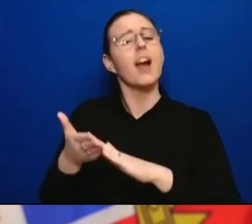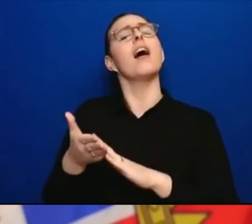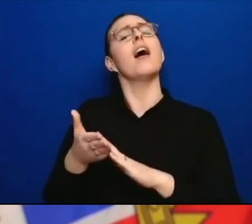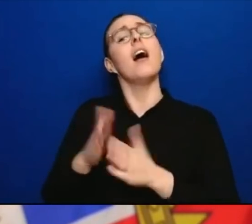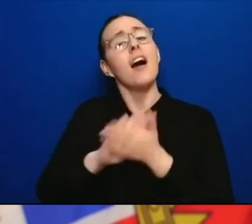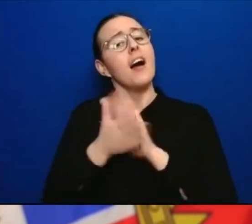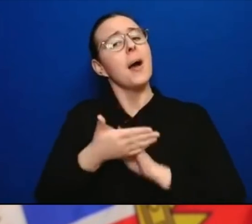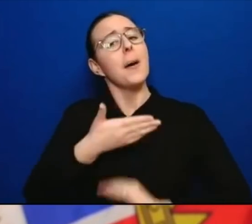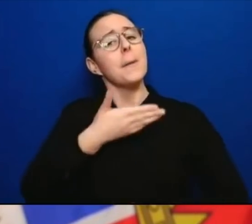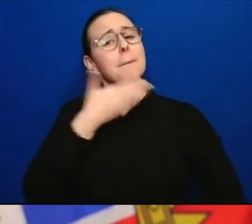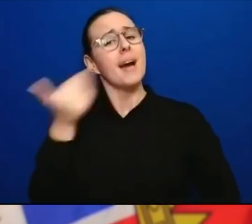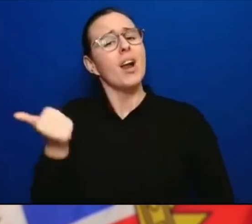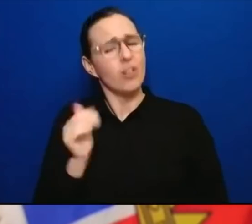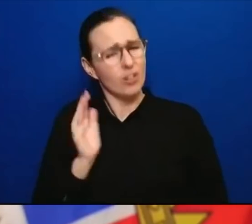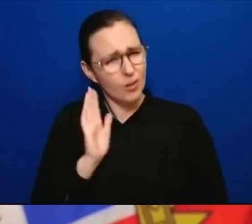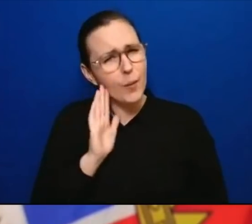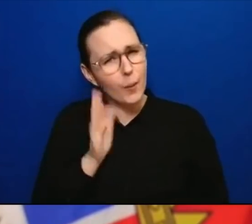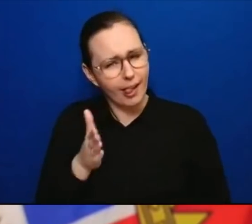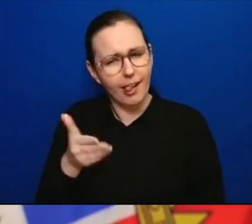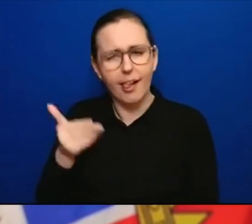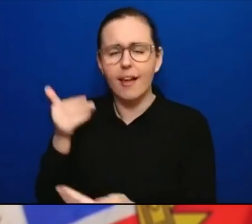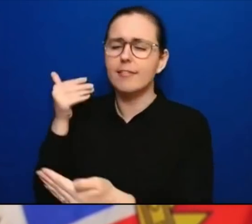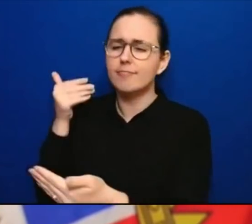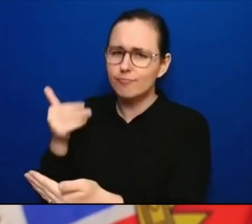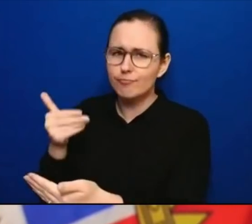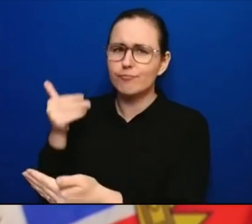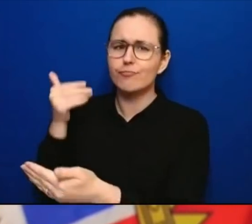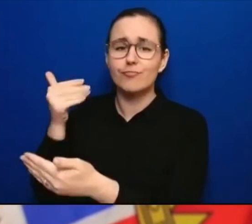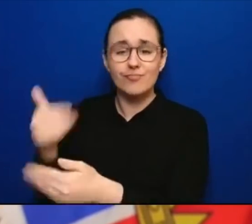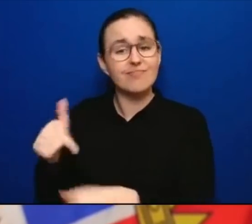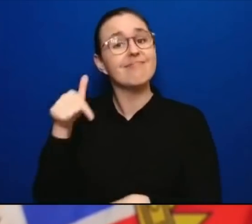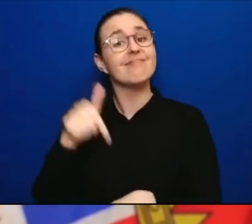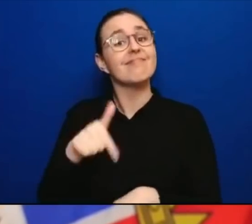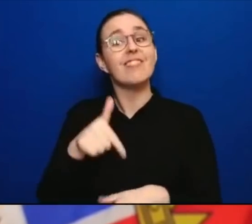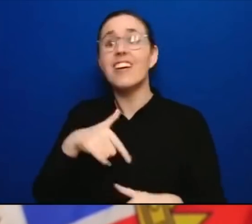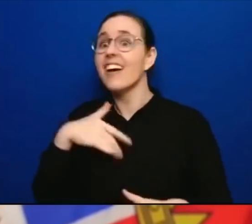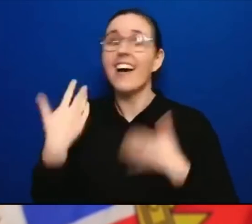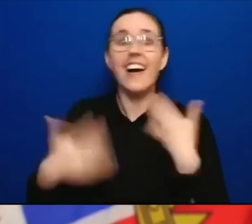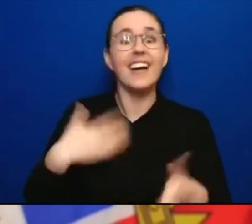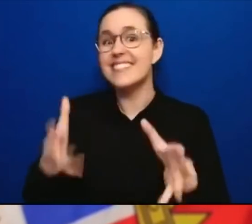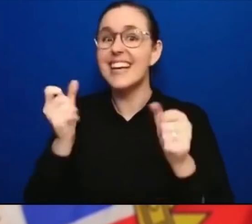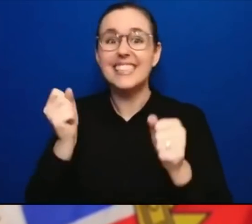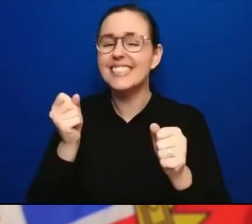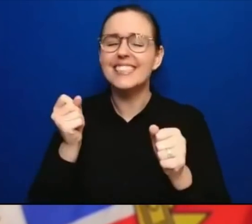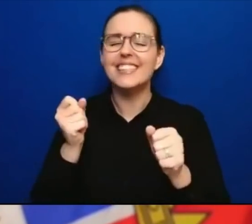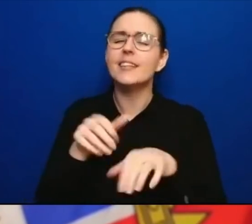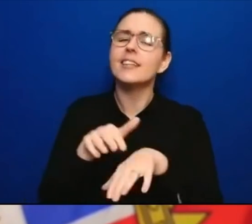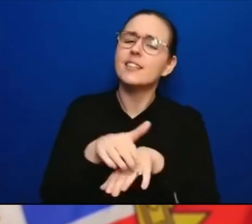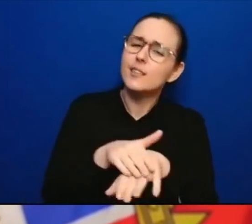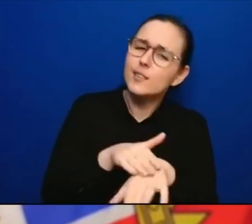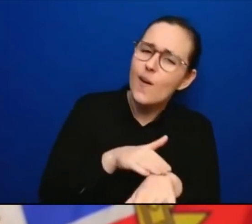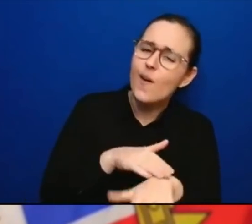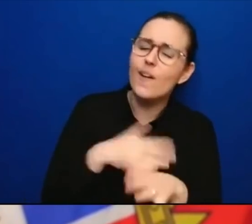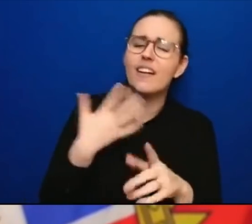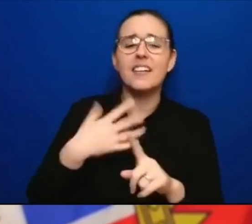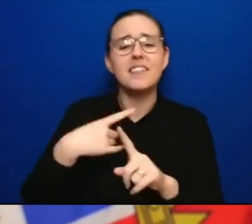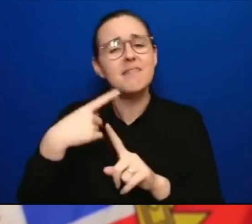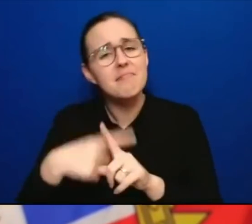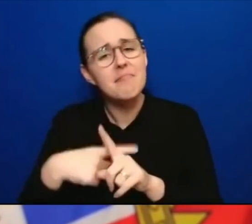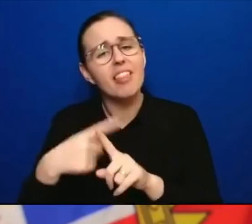be a gradual process, finding that balance over this next phase of transition in the next few months and